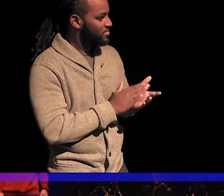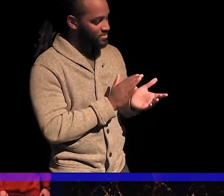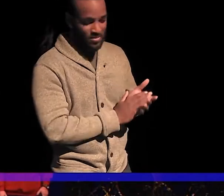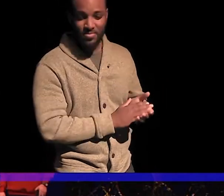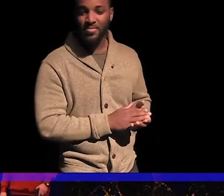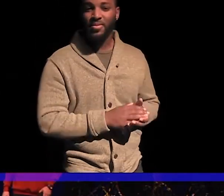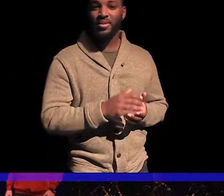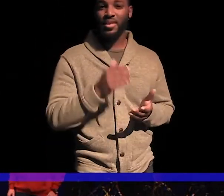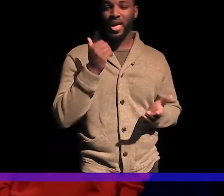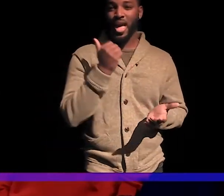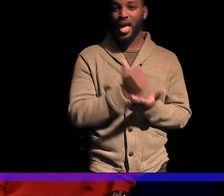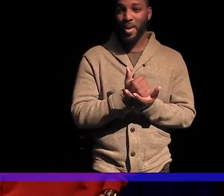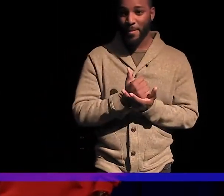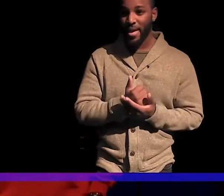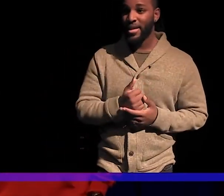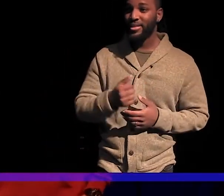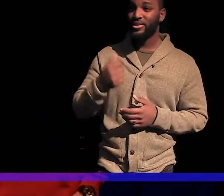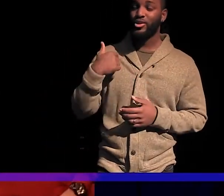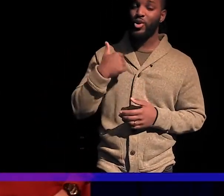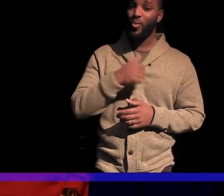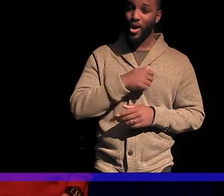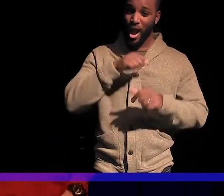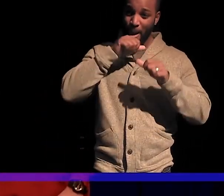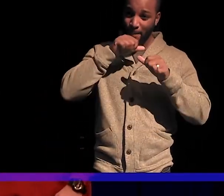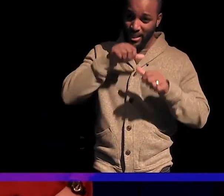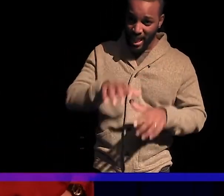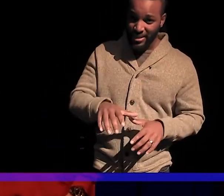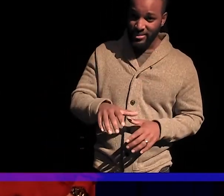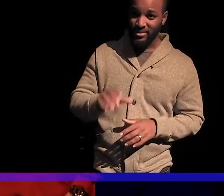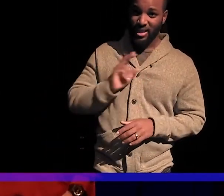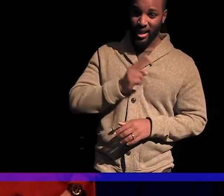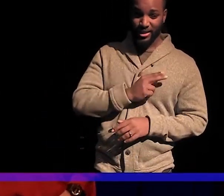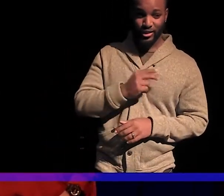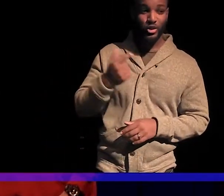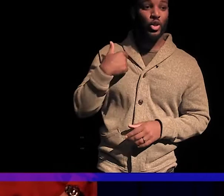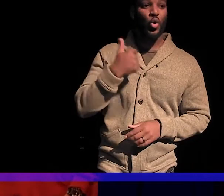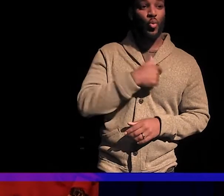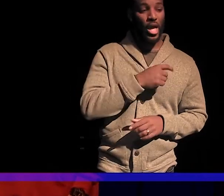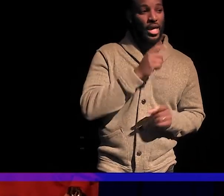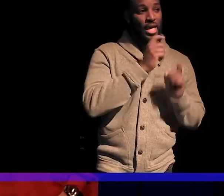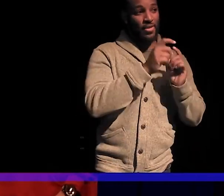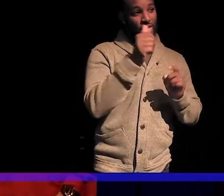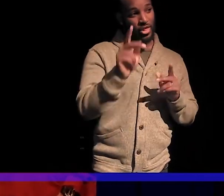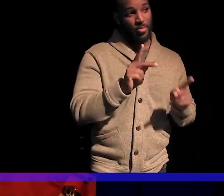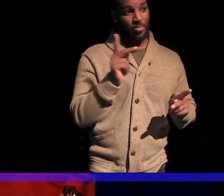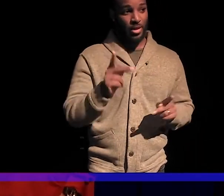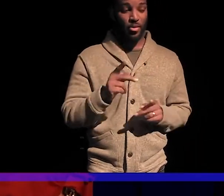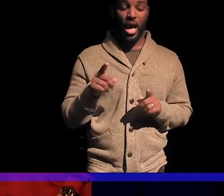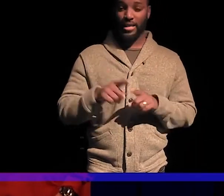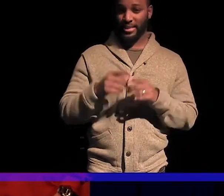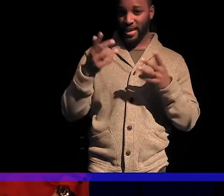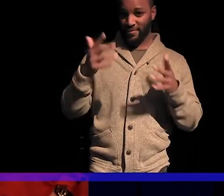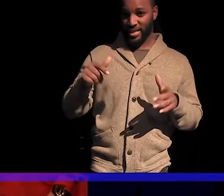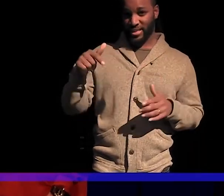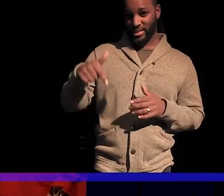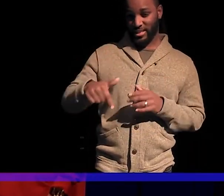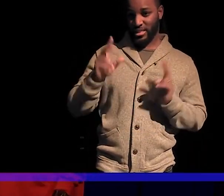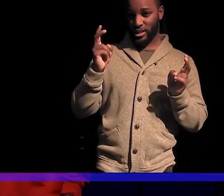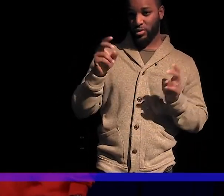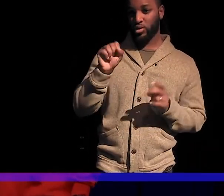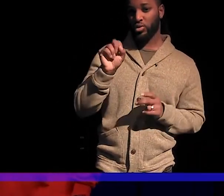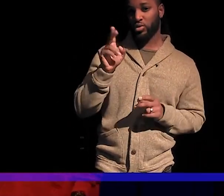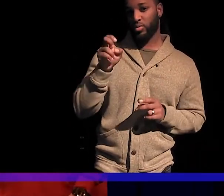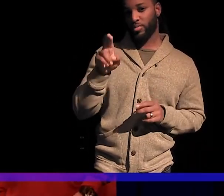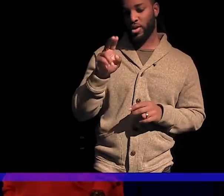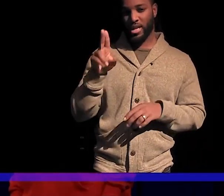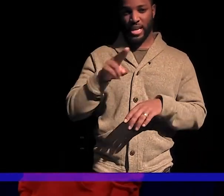Glad to be, that we get to be blessed so that we can be a blessing. And in speaking about blessings, as I finish this series on supernatural and